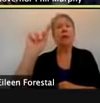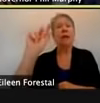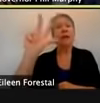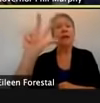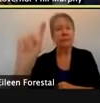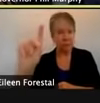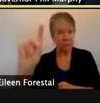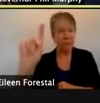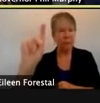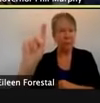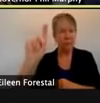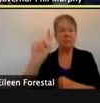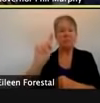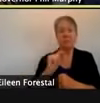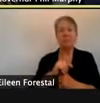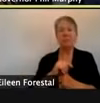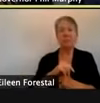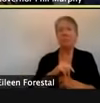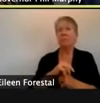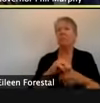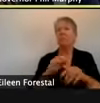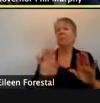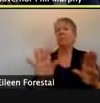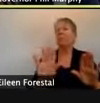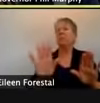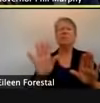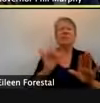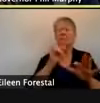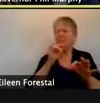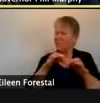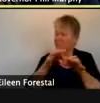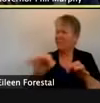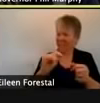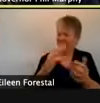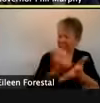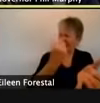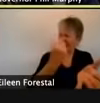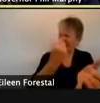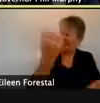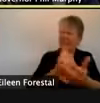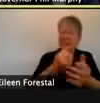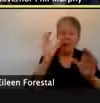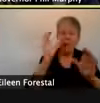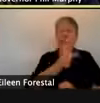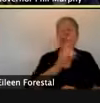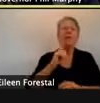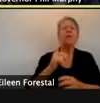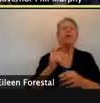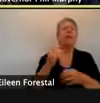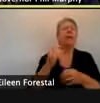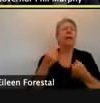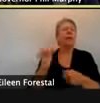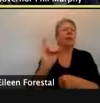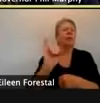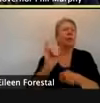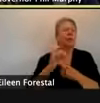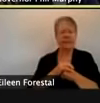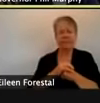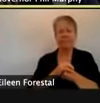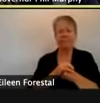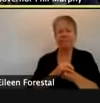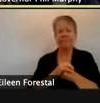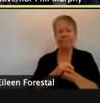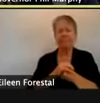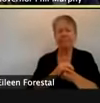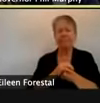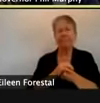family. And finally, before we turn our attention to the overnight numbers, a quick reminder that all the